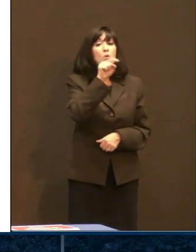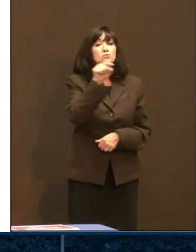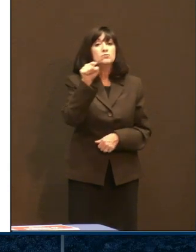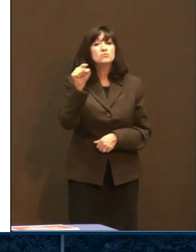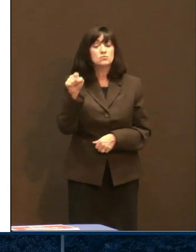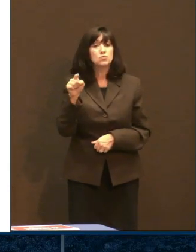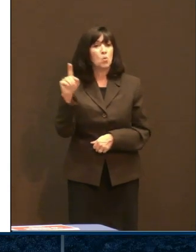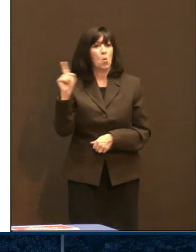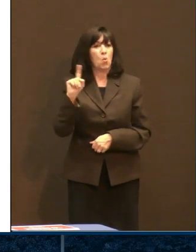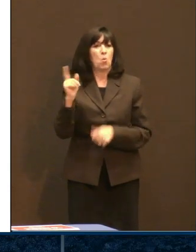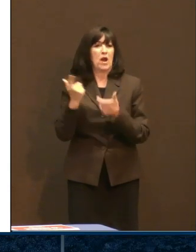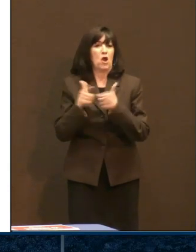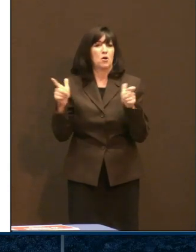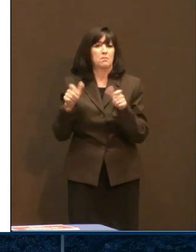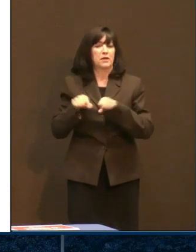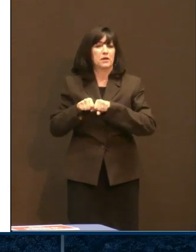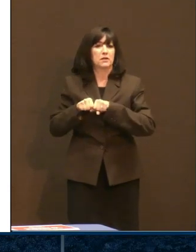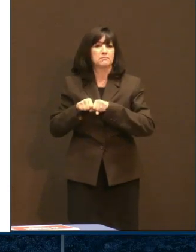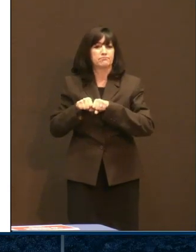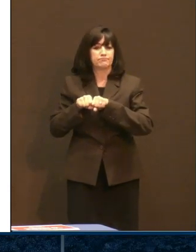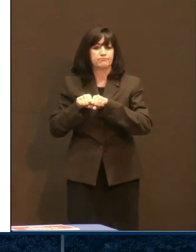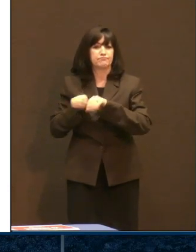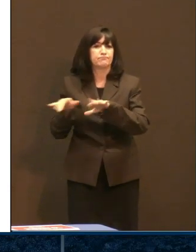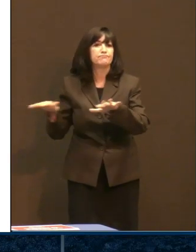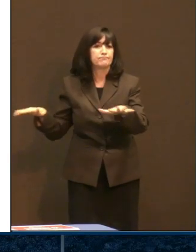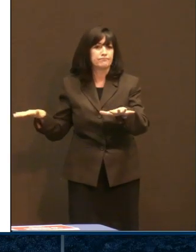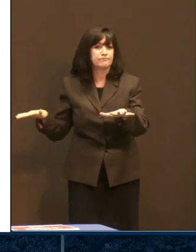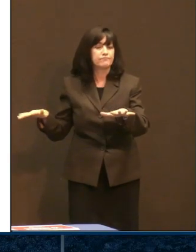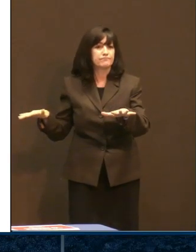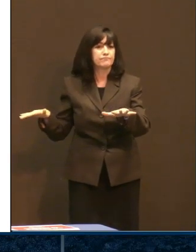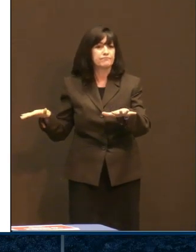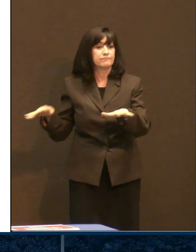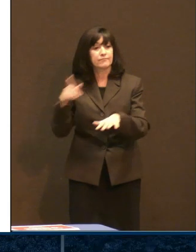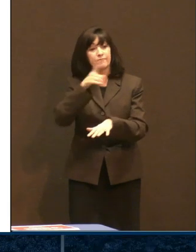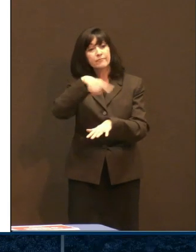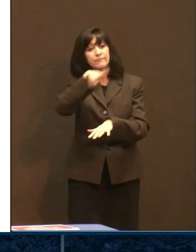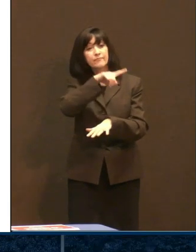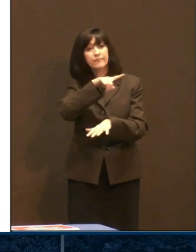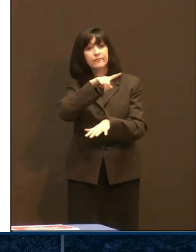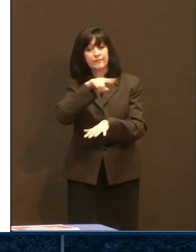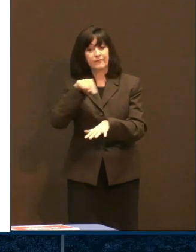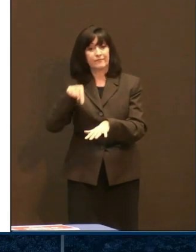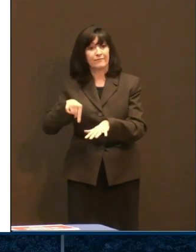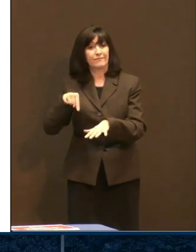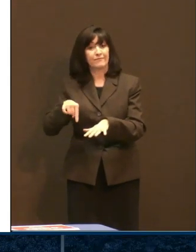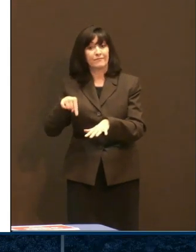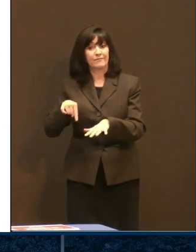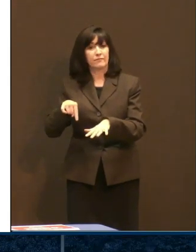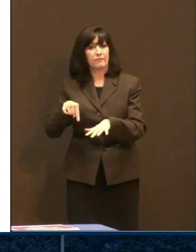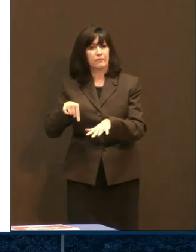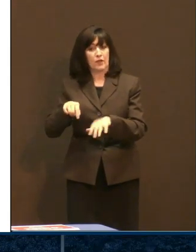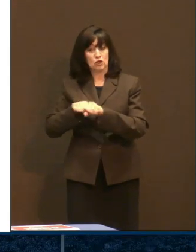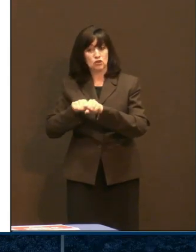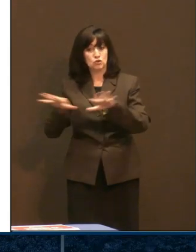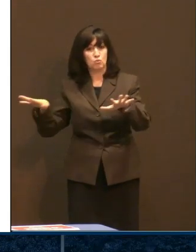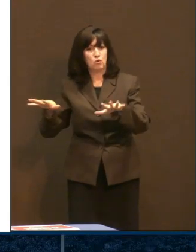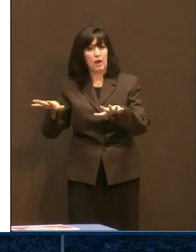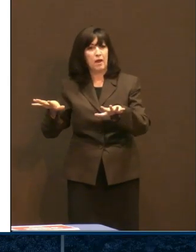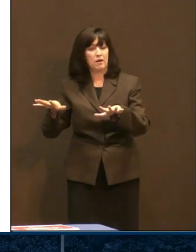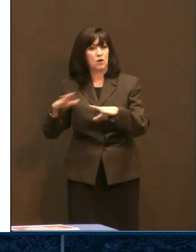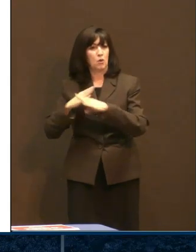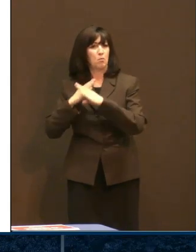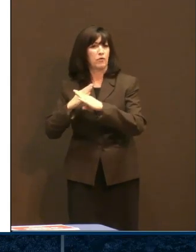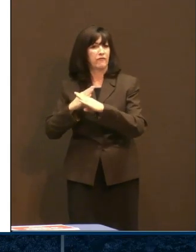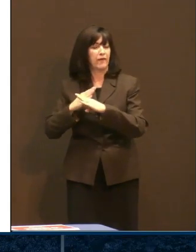now. And our success in preventing that spread will depend on everybody